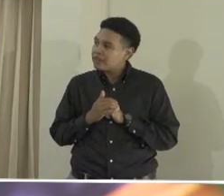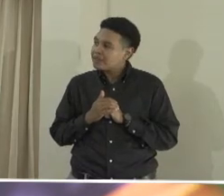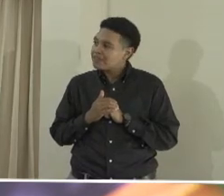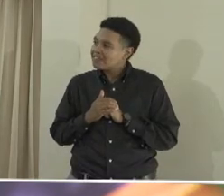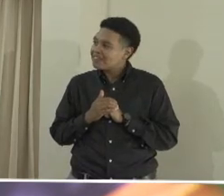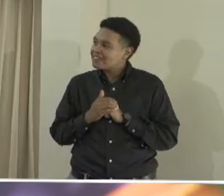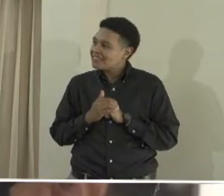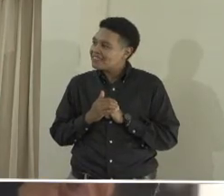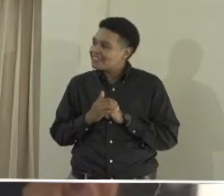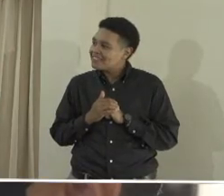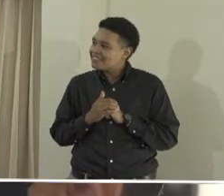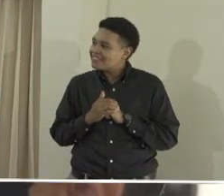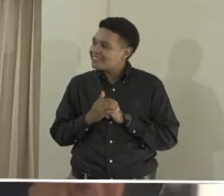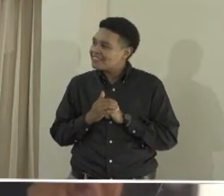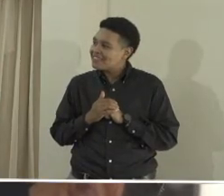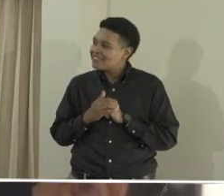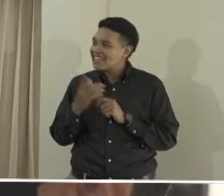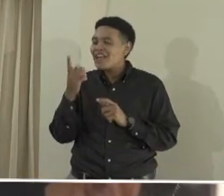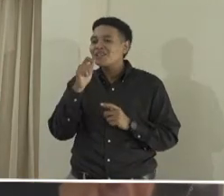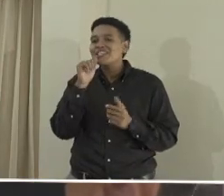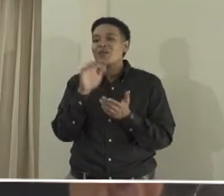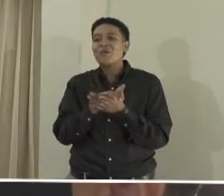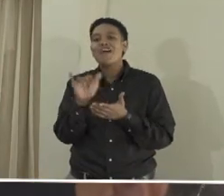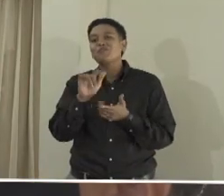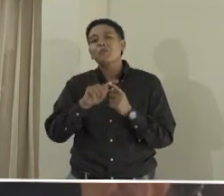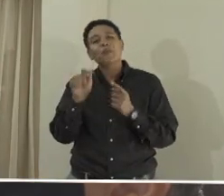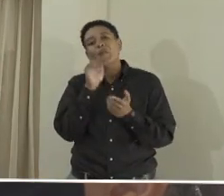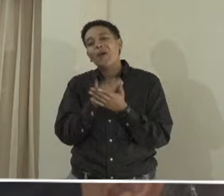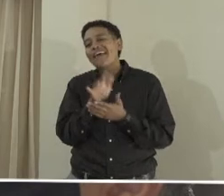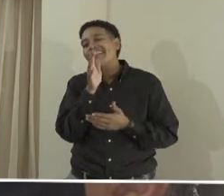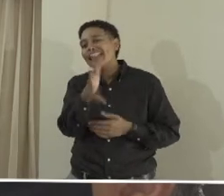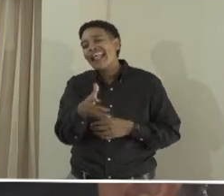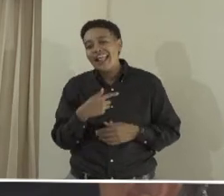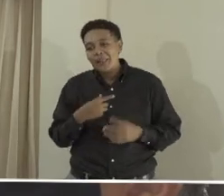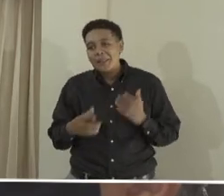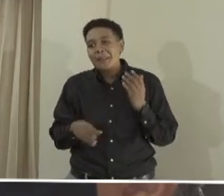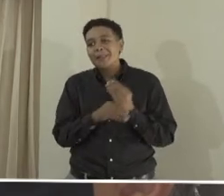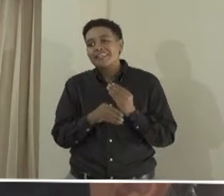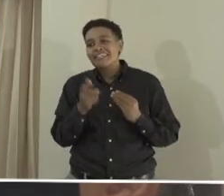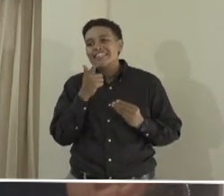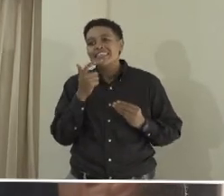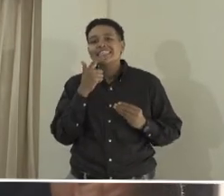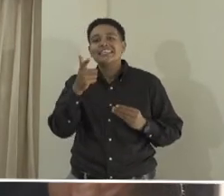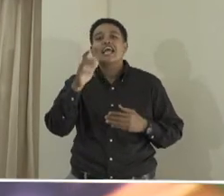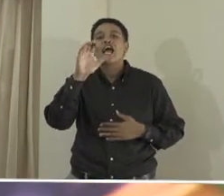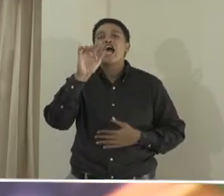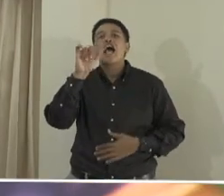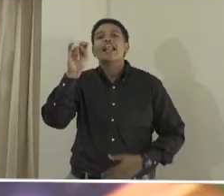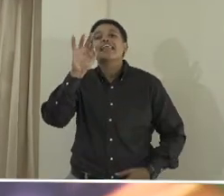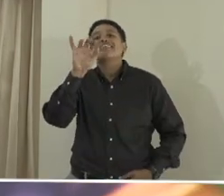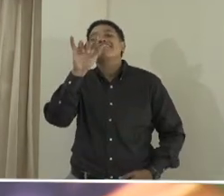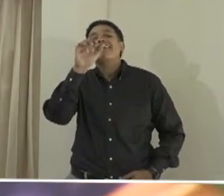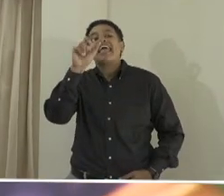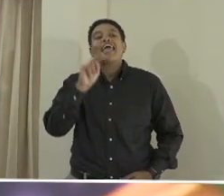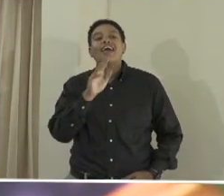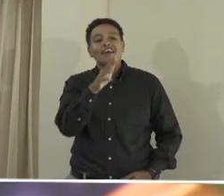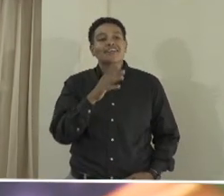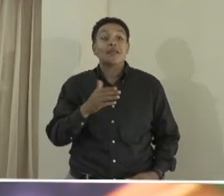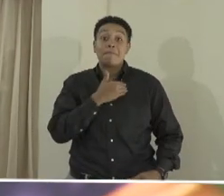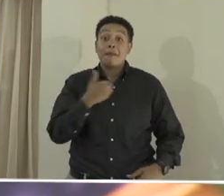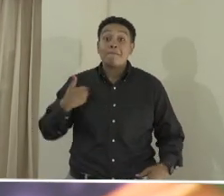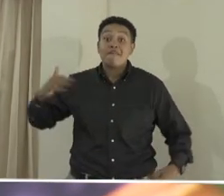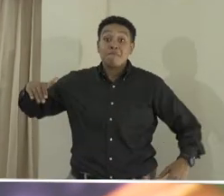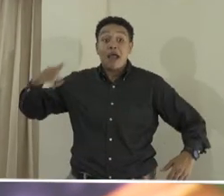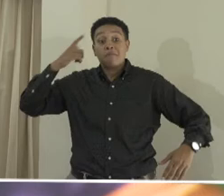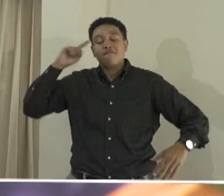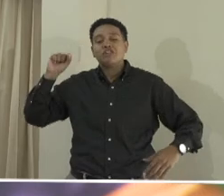yes, I was going to say Mrs. Holness as well, but she's not here, yes, Mr. Colin Fagan, Member of